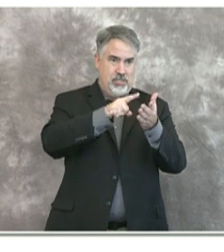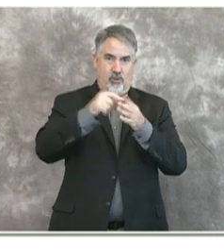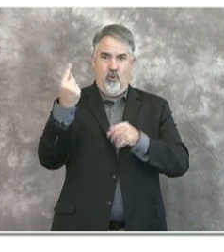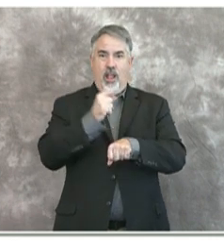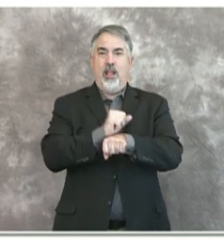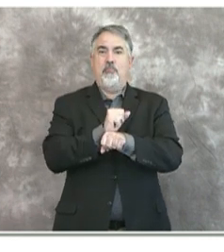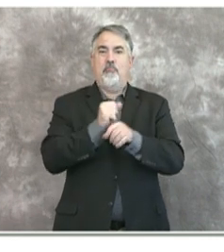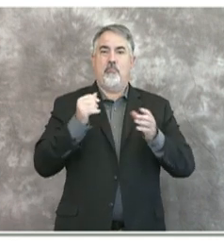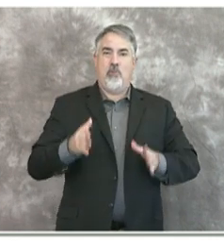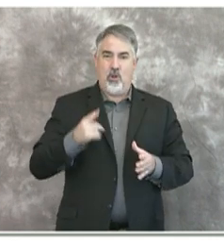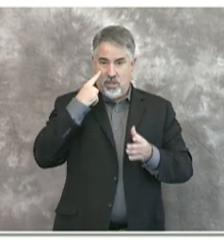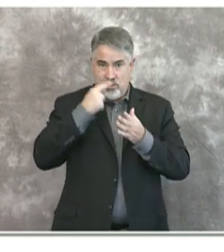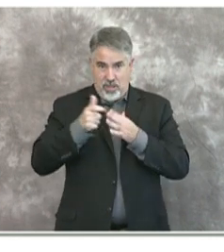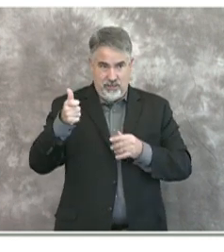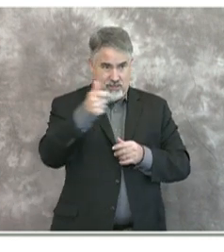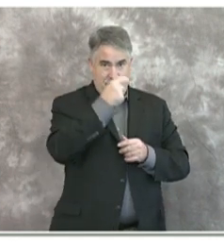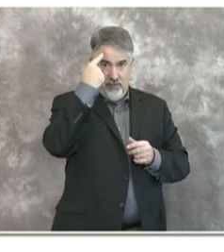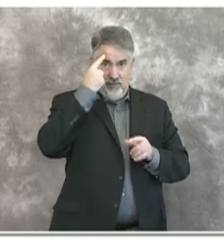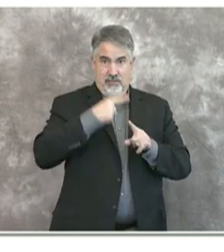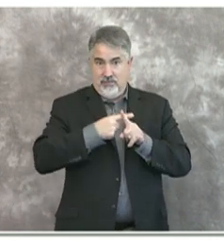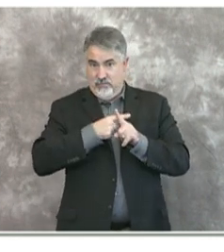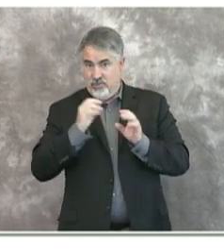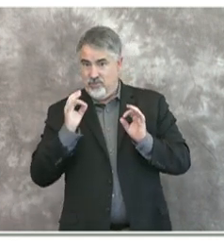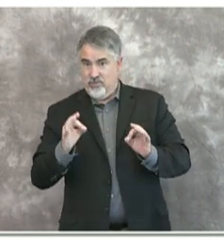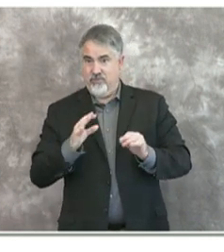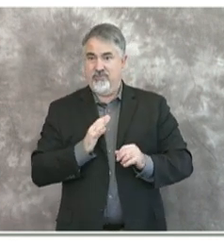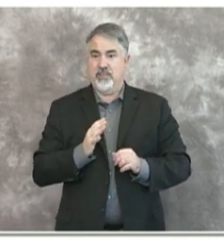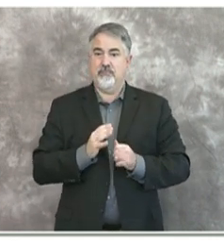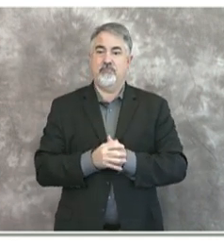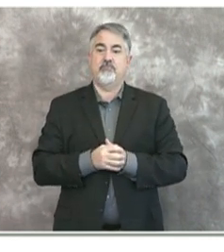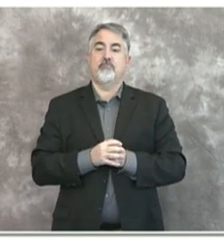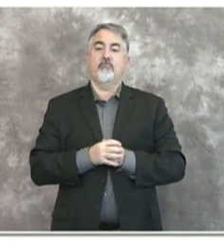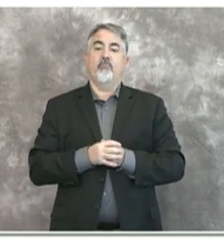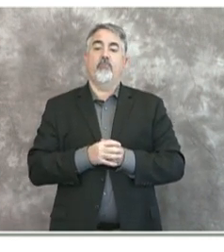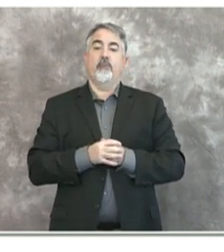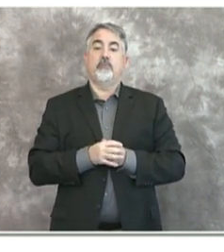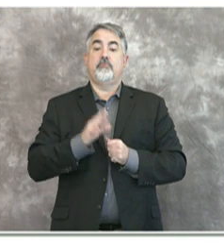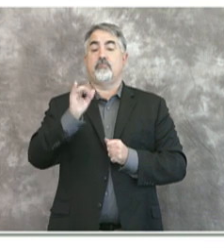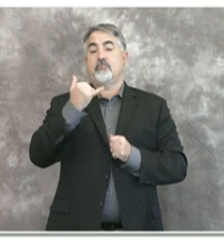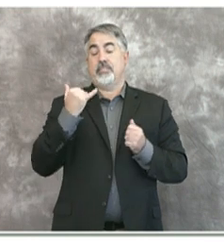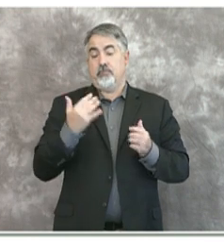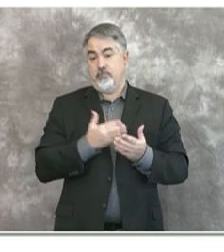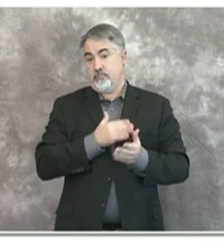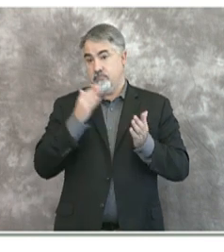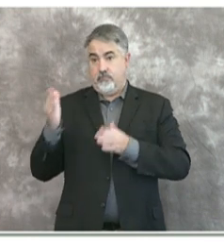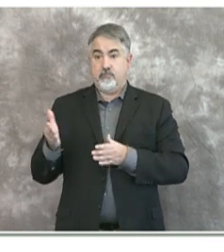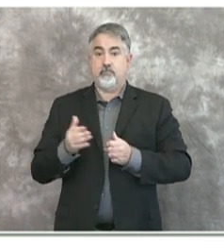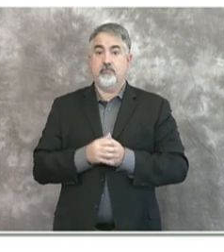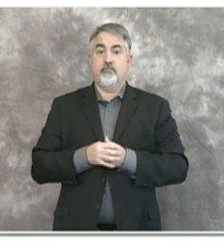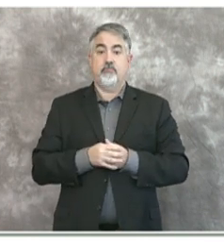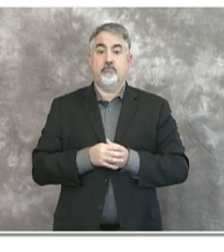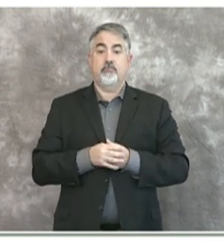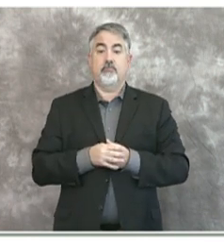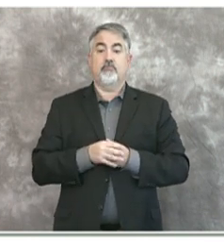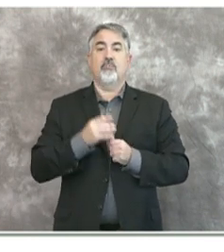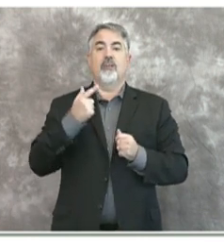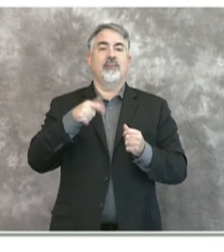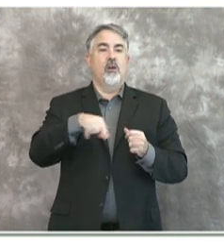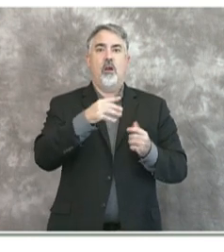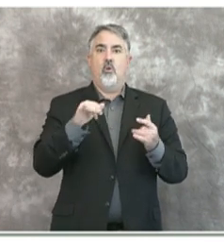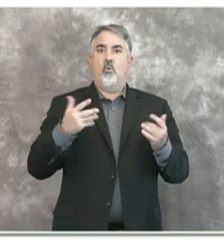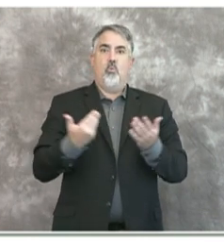do temperature screenings. The reopened businesses, these are the ones that the governor added